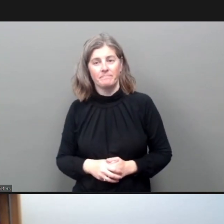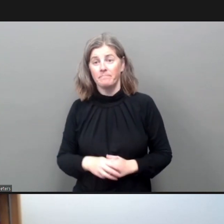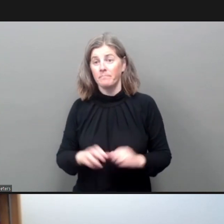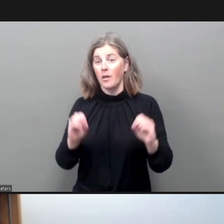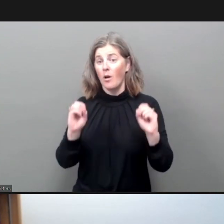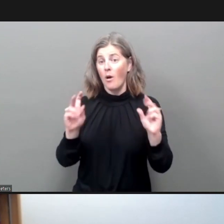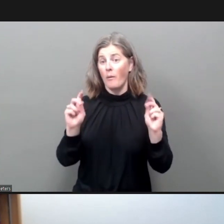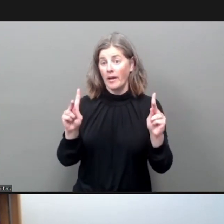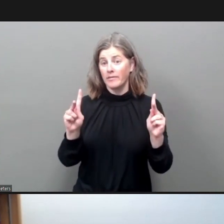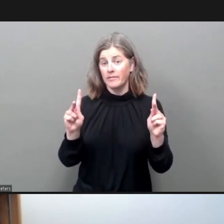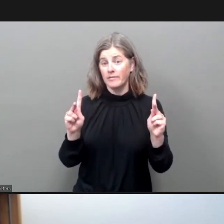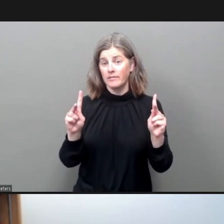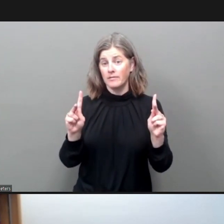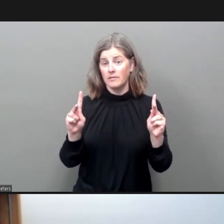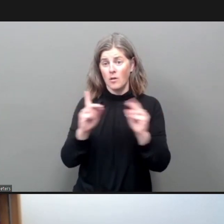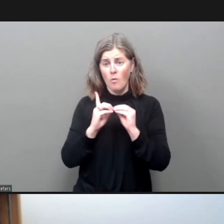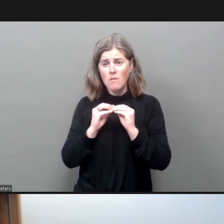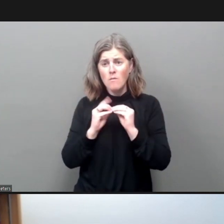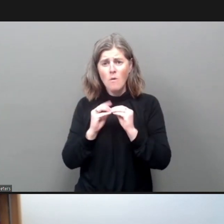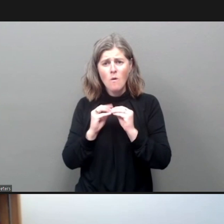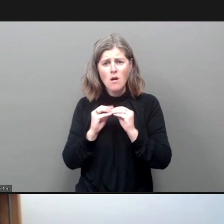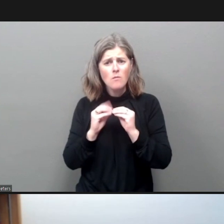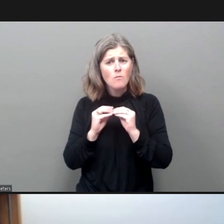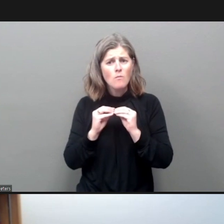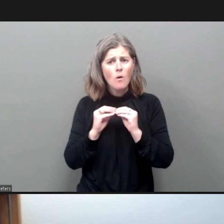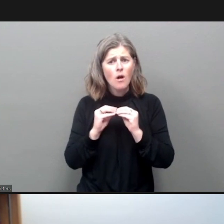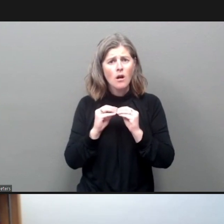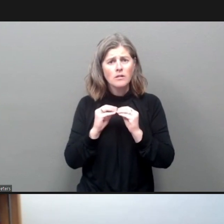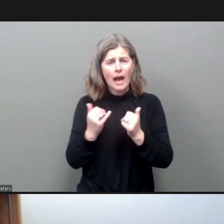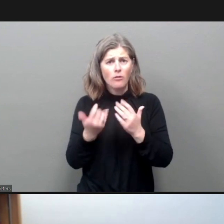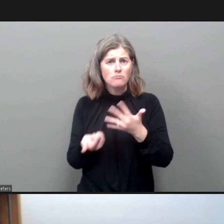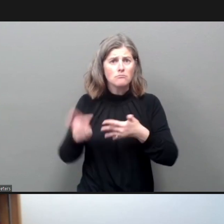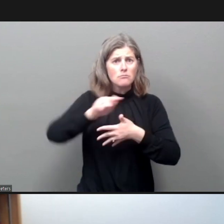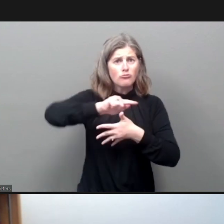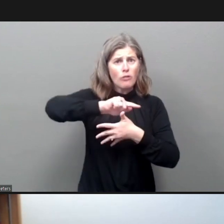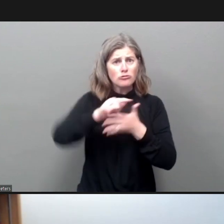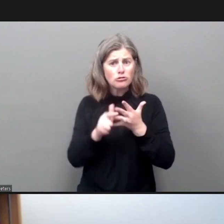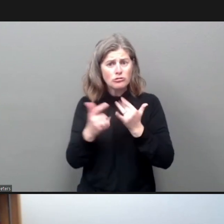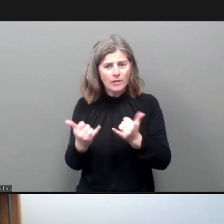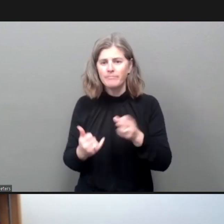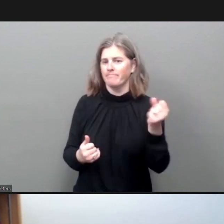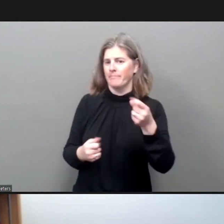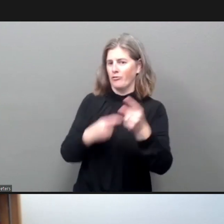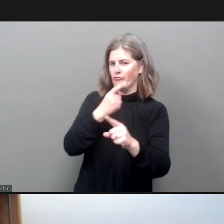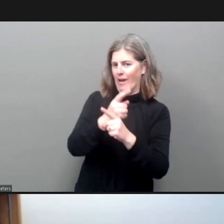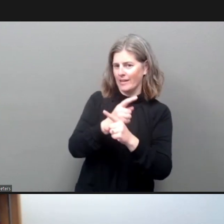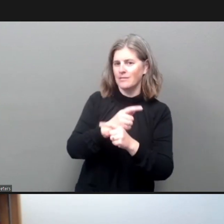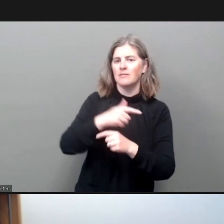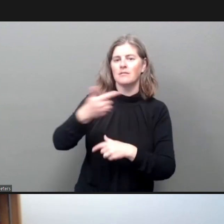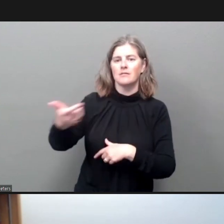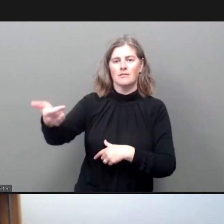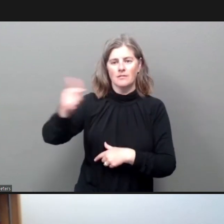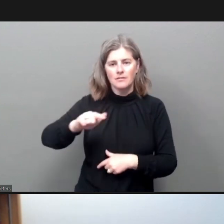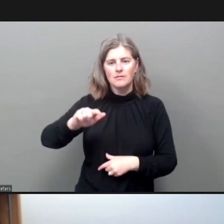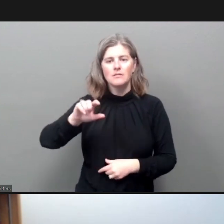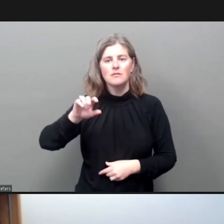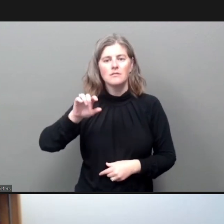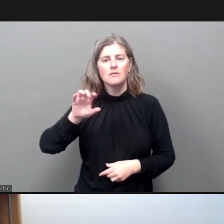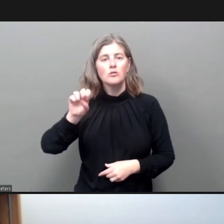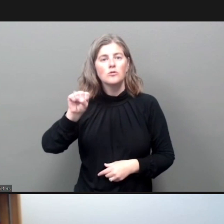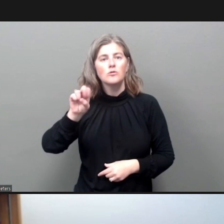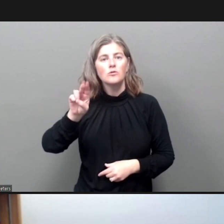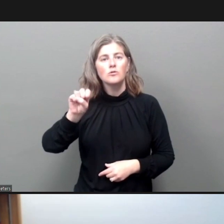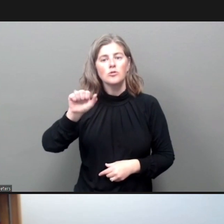Okay, I think, do you have one more? We're on round 2 now, Matt? You got it. Yep, we'll turn to